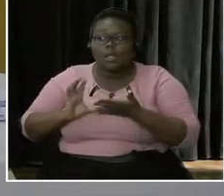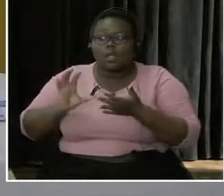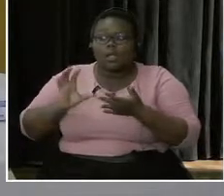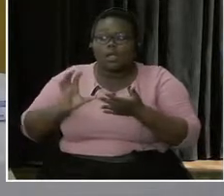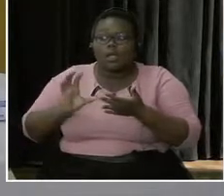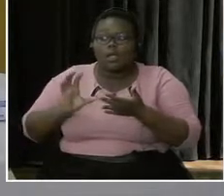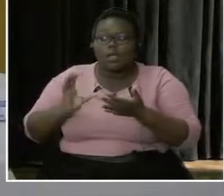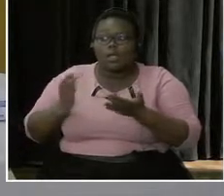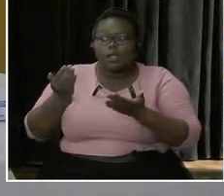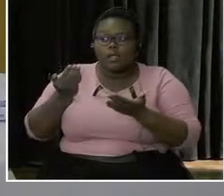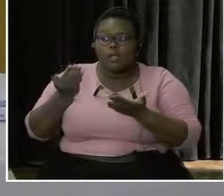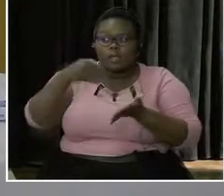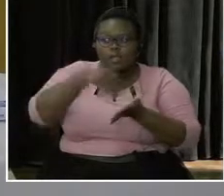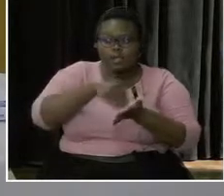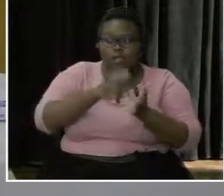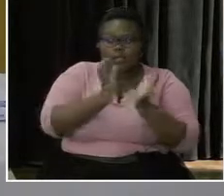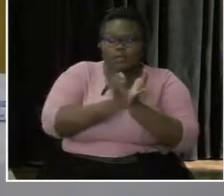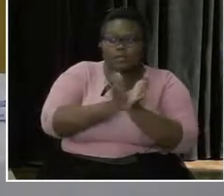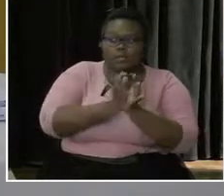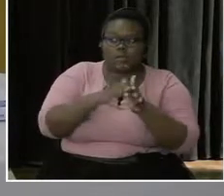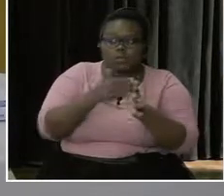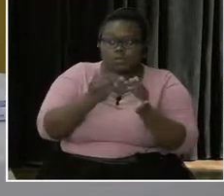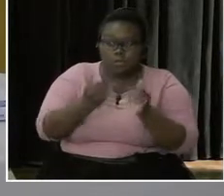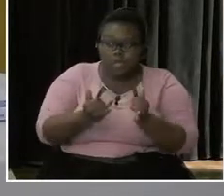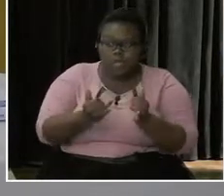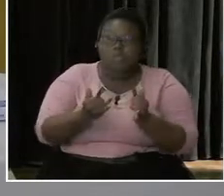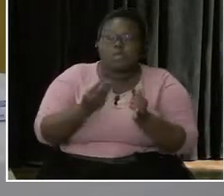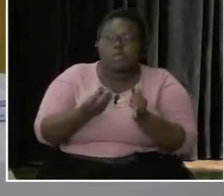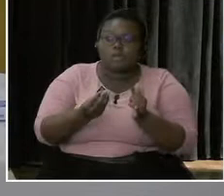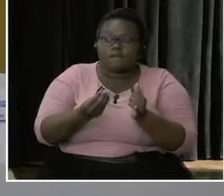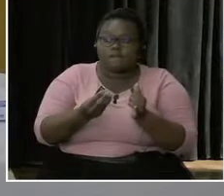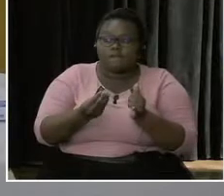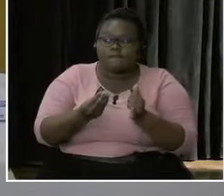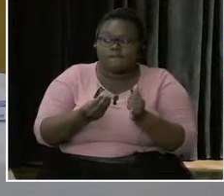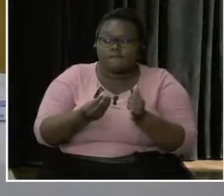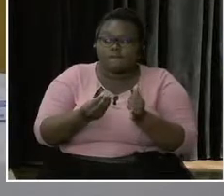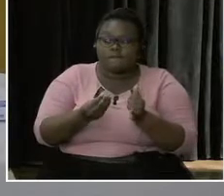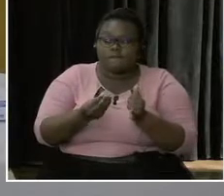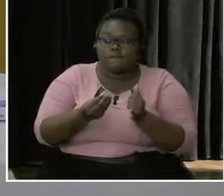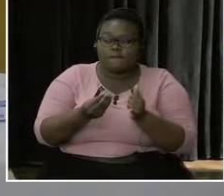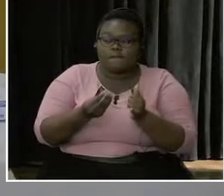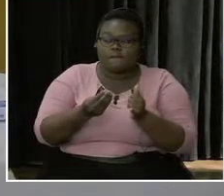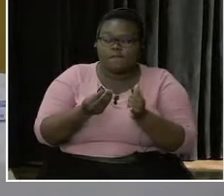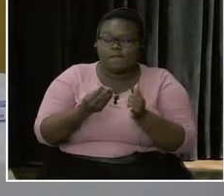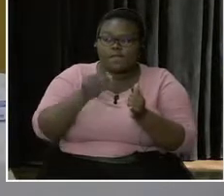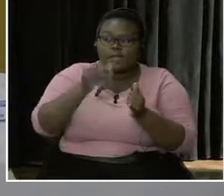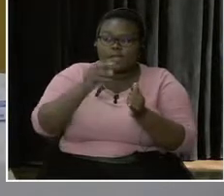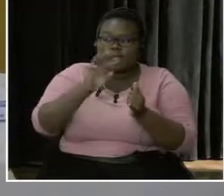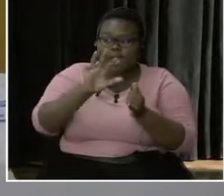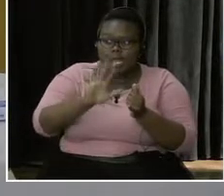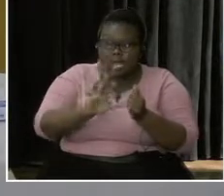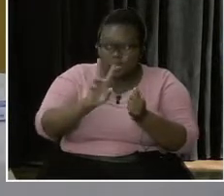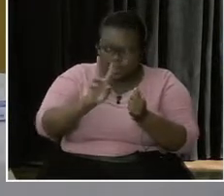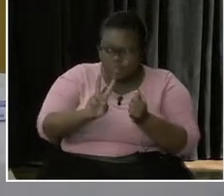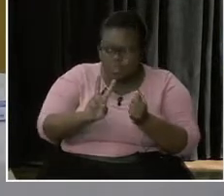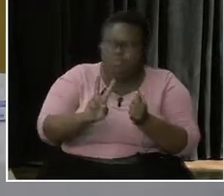Because at our disposal here now, the ANC is 92.